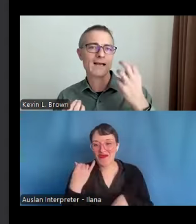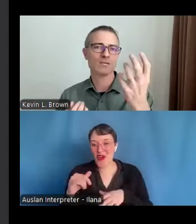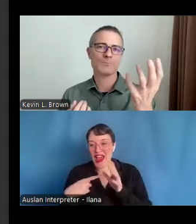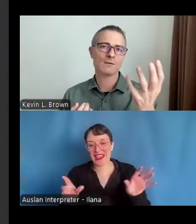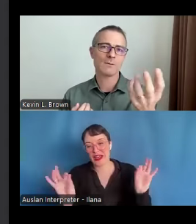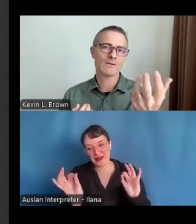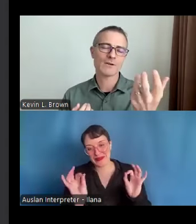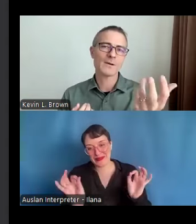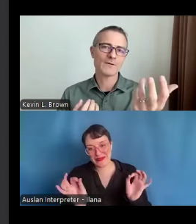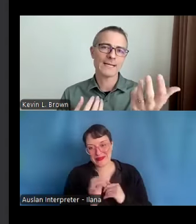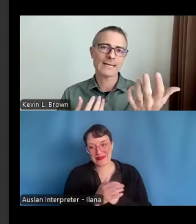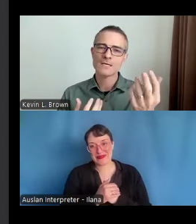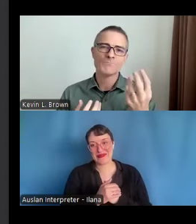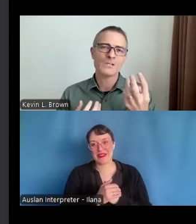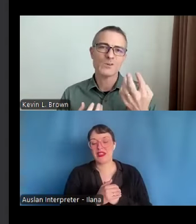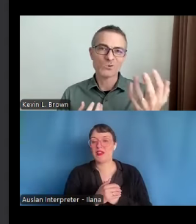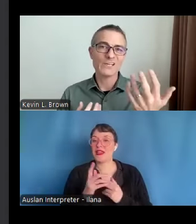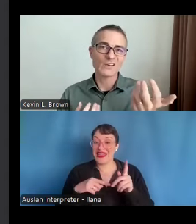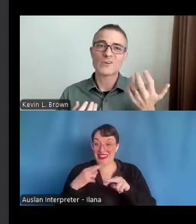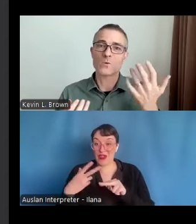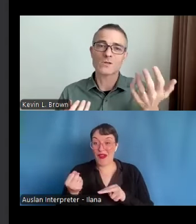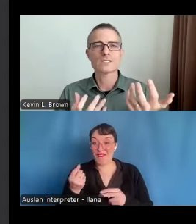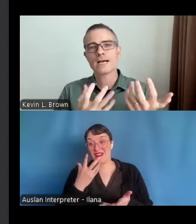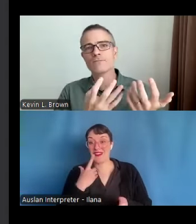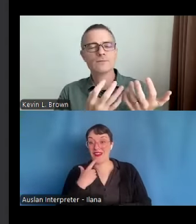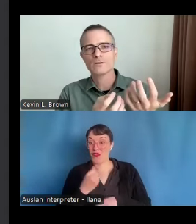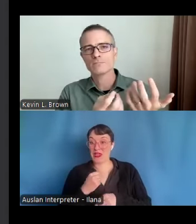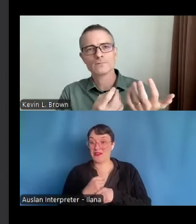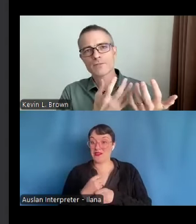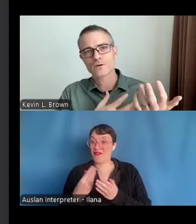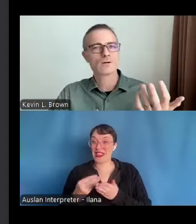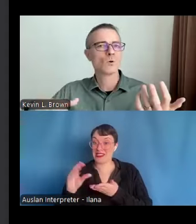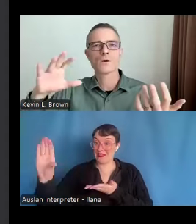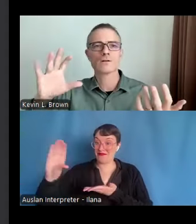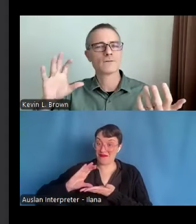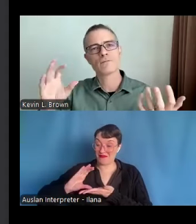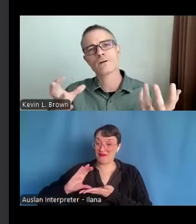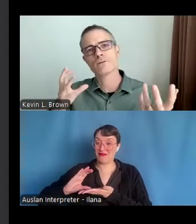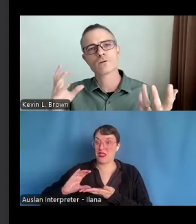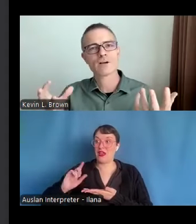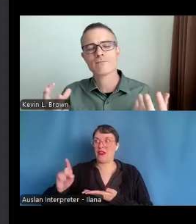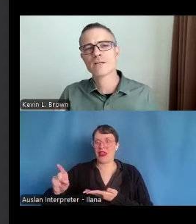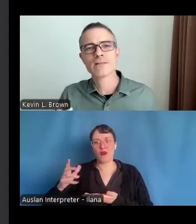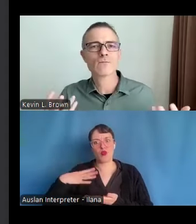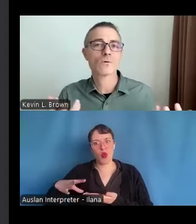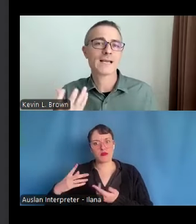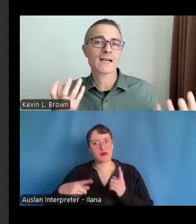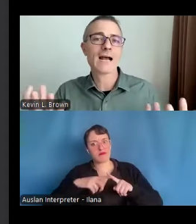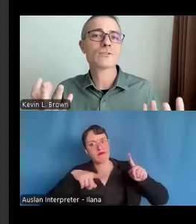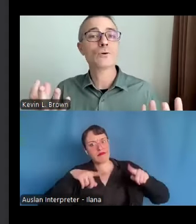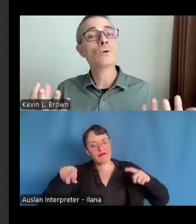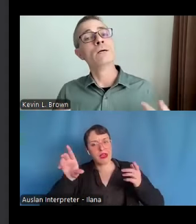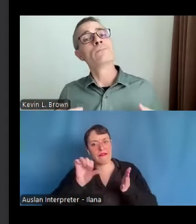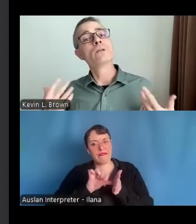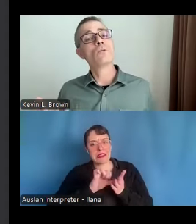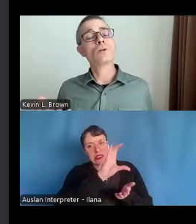we have this big pot of government funding. They're really going to force us to have, a third or more of diversified funding. Therefore, we kind of have